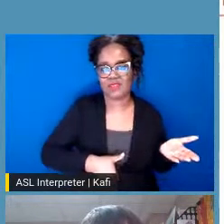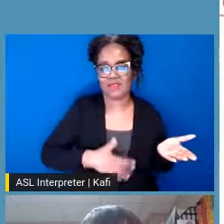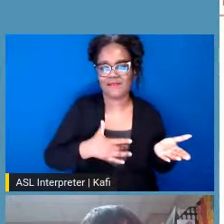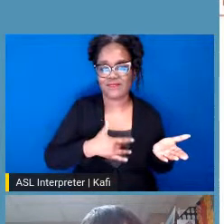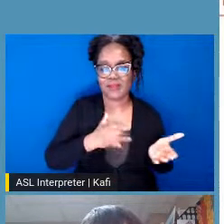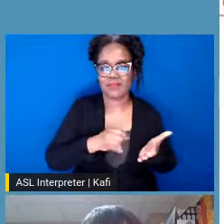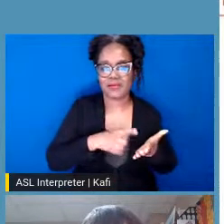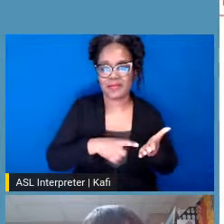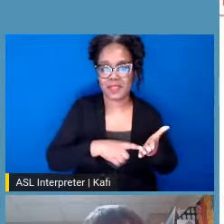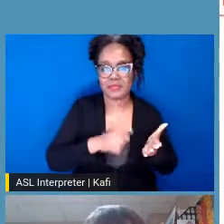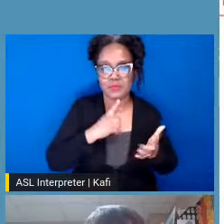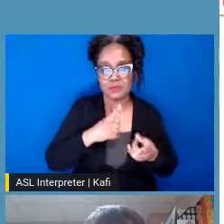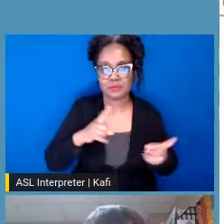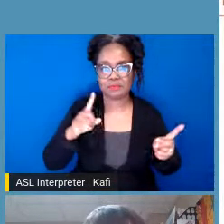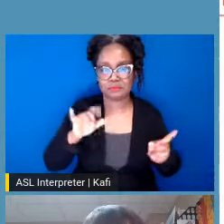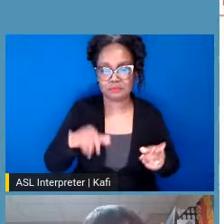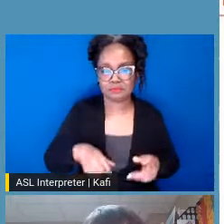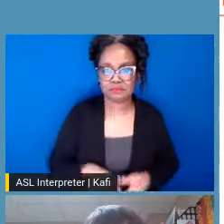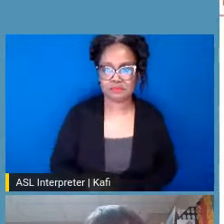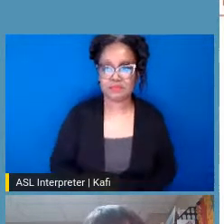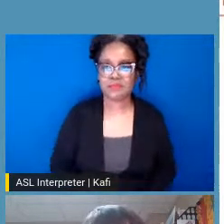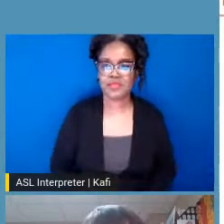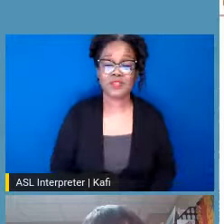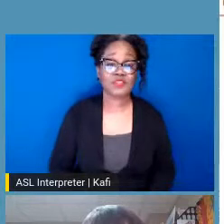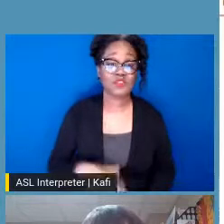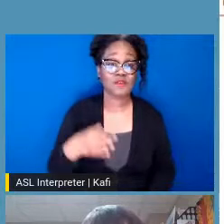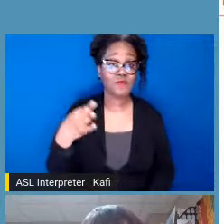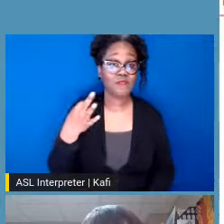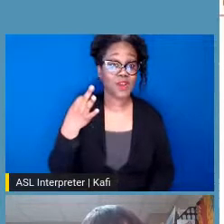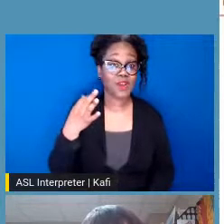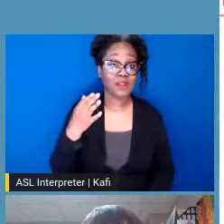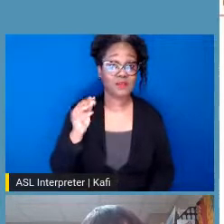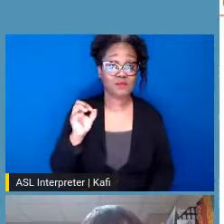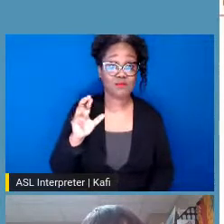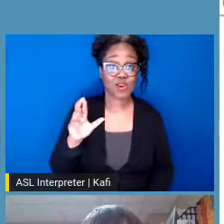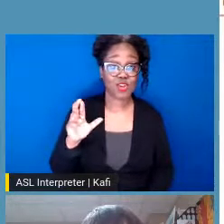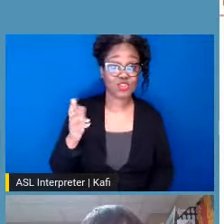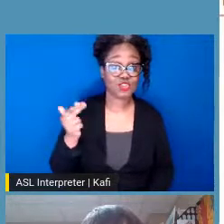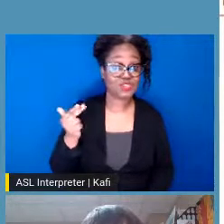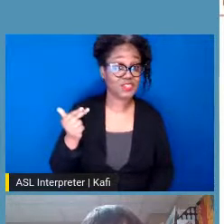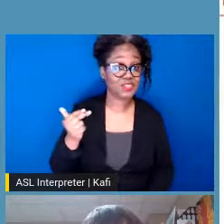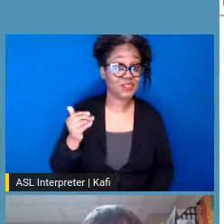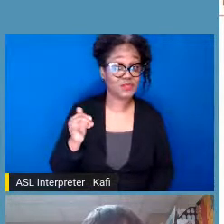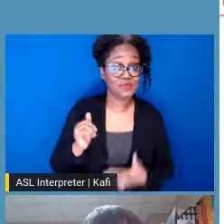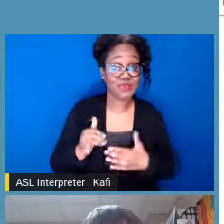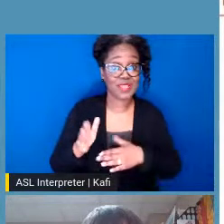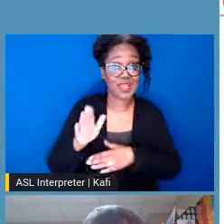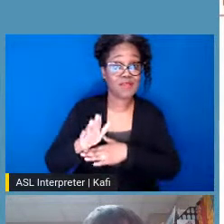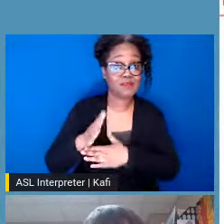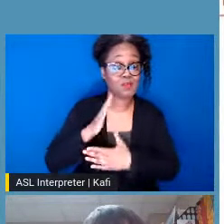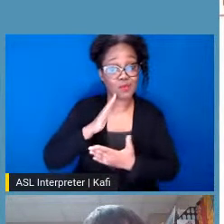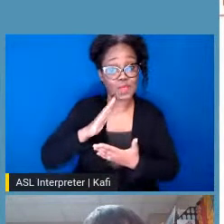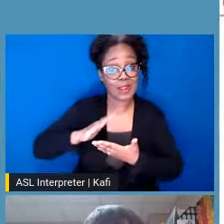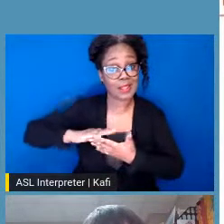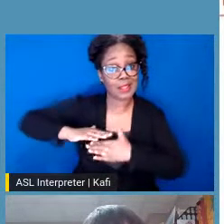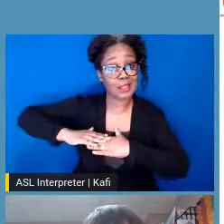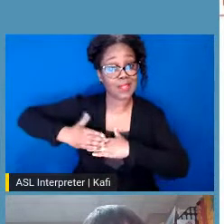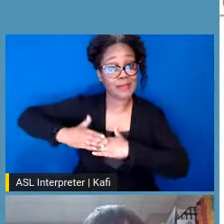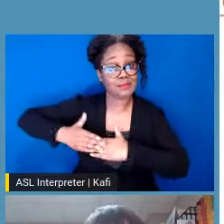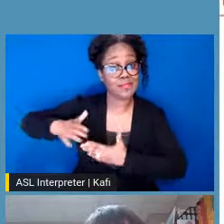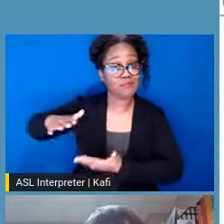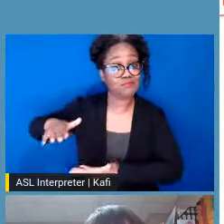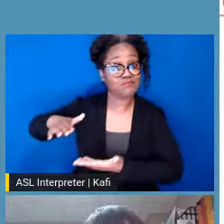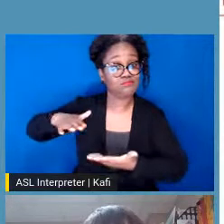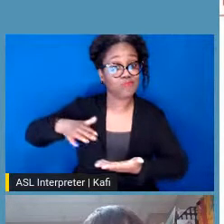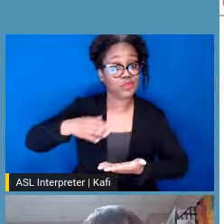on Friday afternoon with our laptops and a few office supplies, heading home for what we thought would be just a few weeks